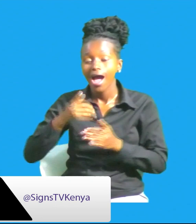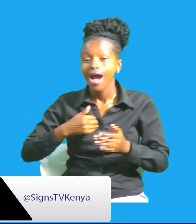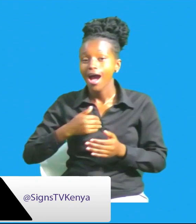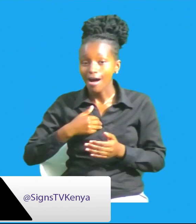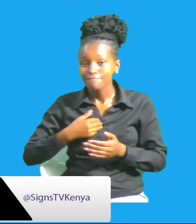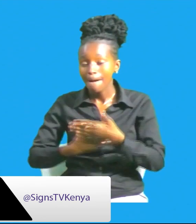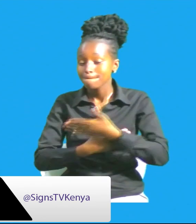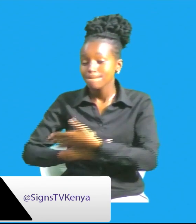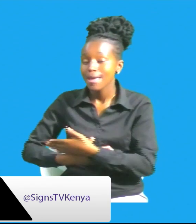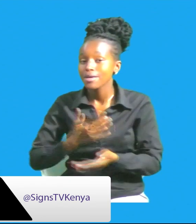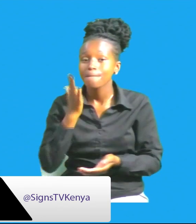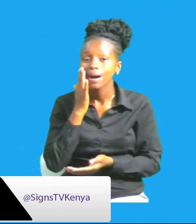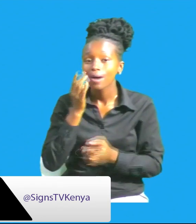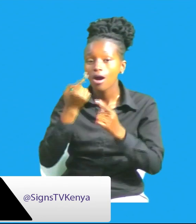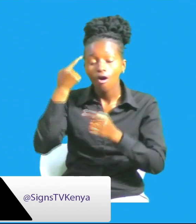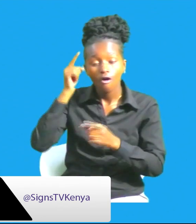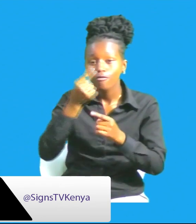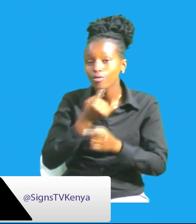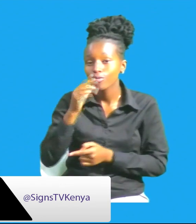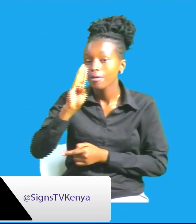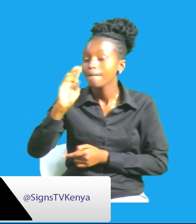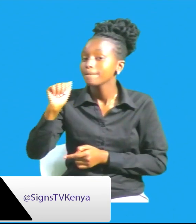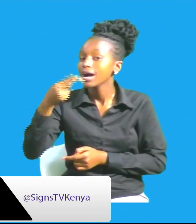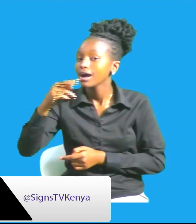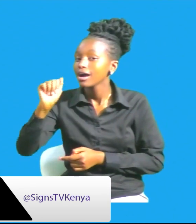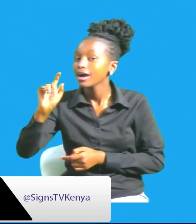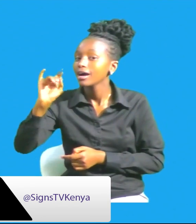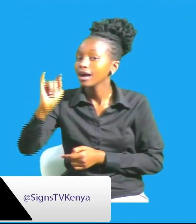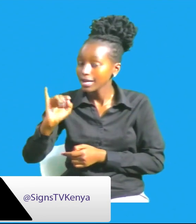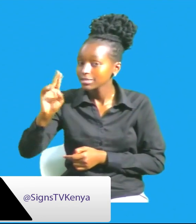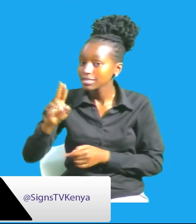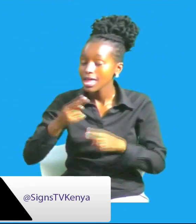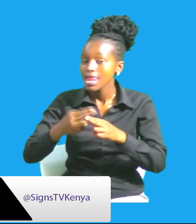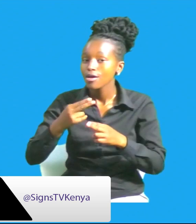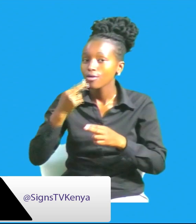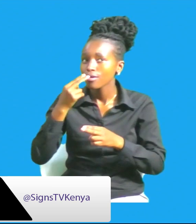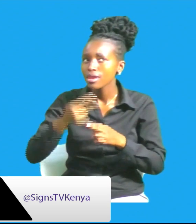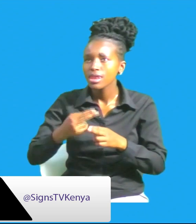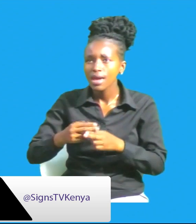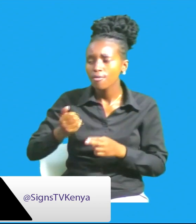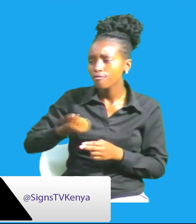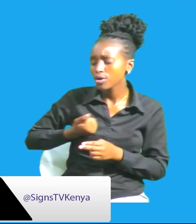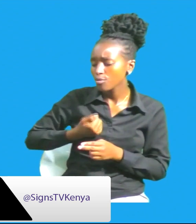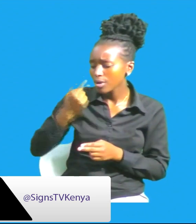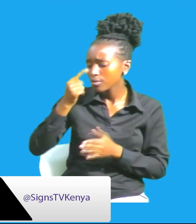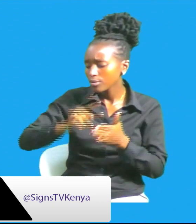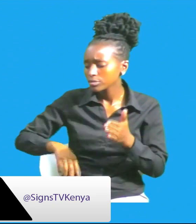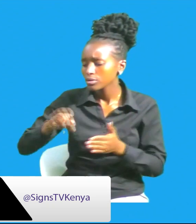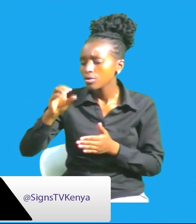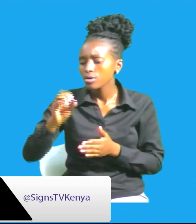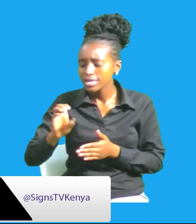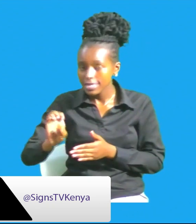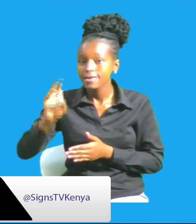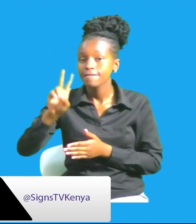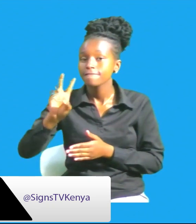wa Bahati tena pale Yvette Obura. I don't know if you were shocked like I was shocked,